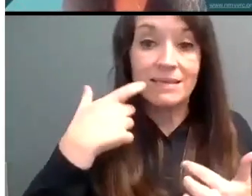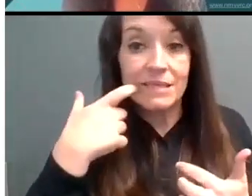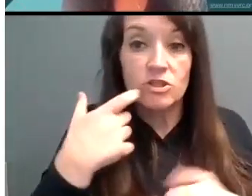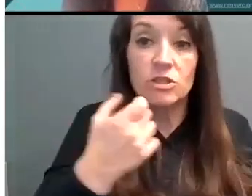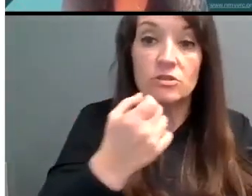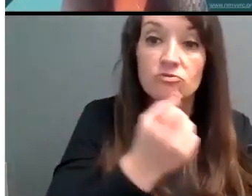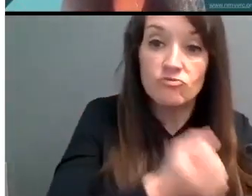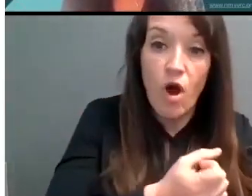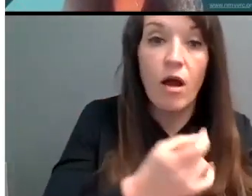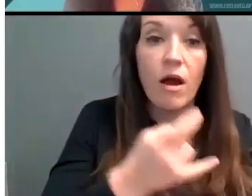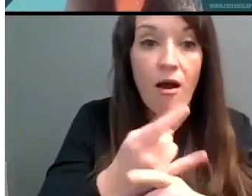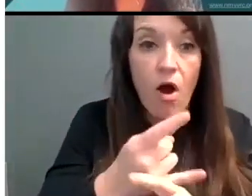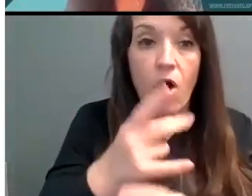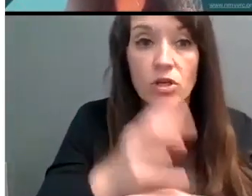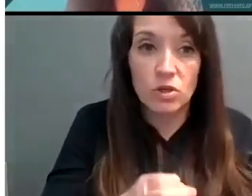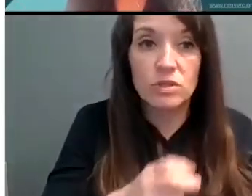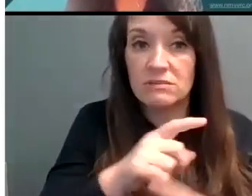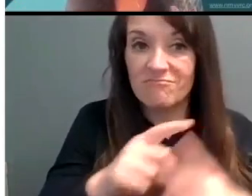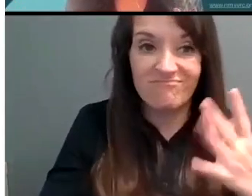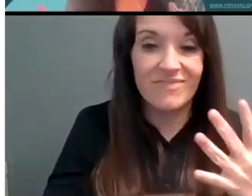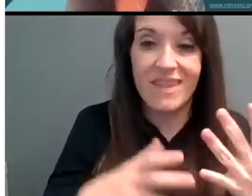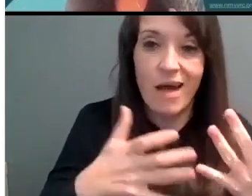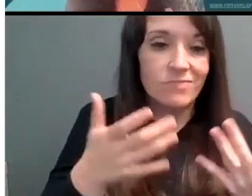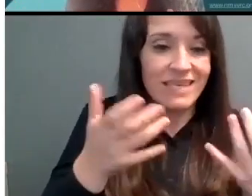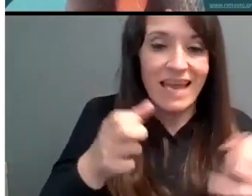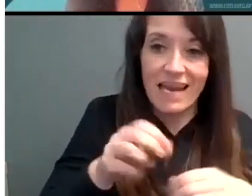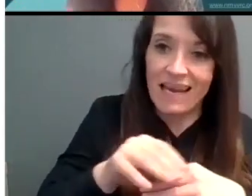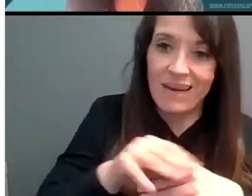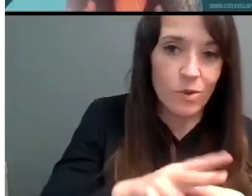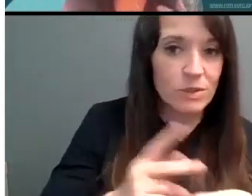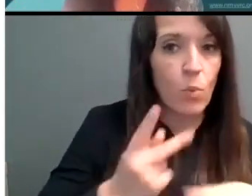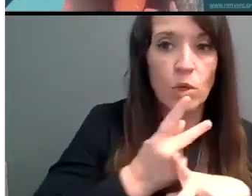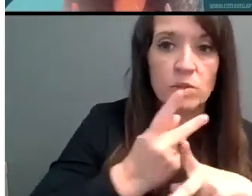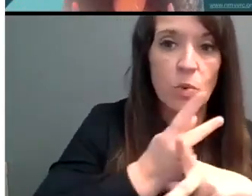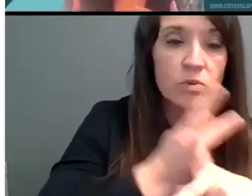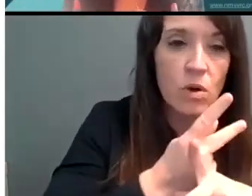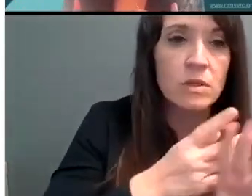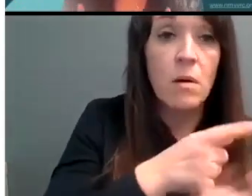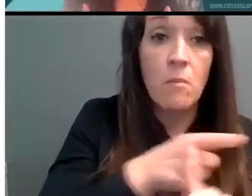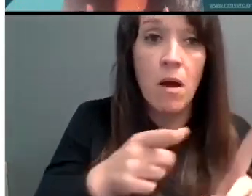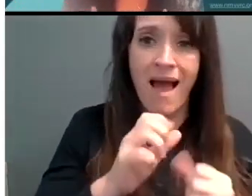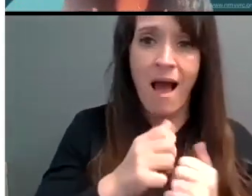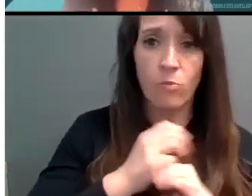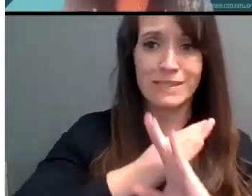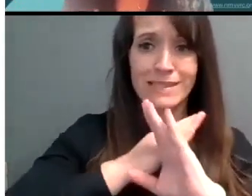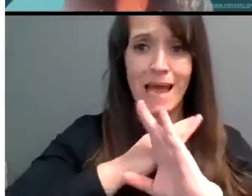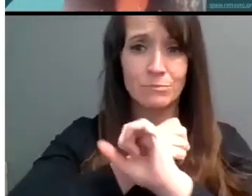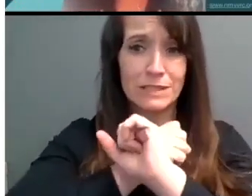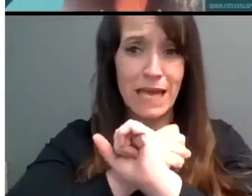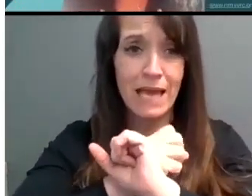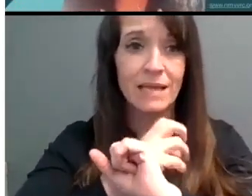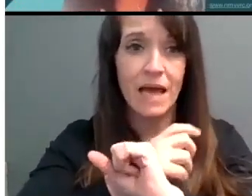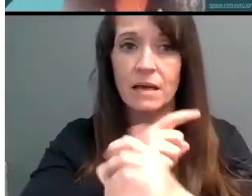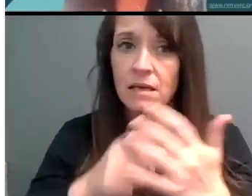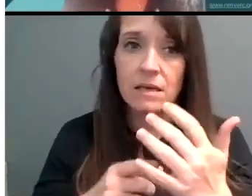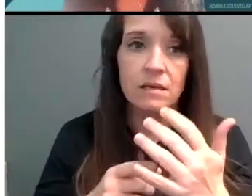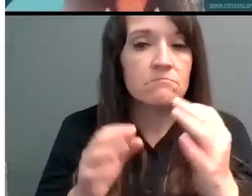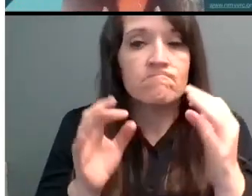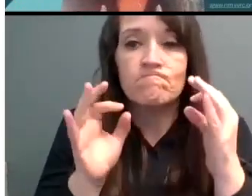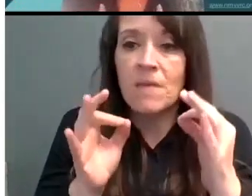But there's a host of protective factors, and so I don't want to lose sight of that. Social support is extraordinarily protective and a great